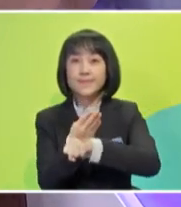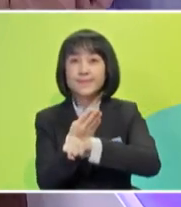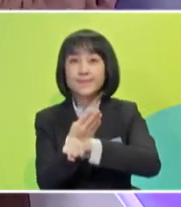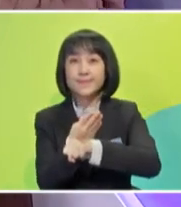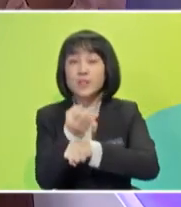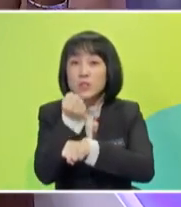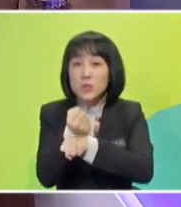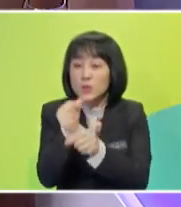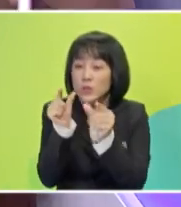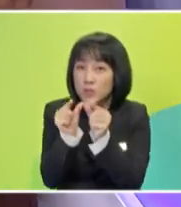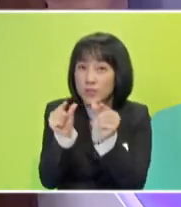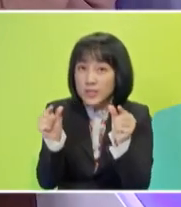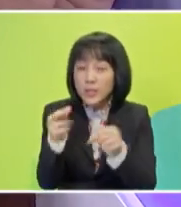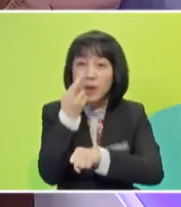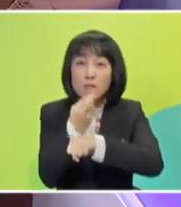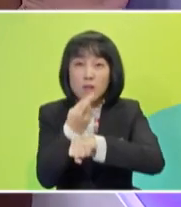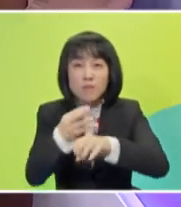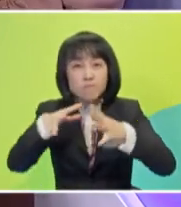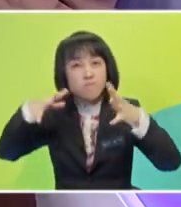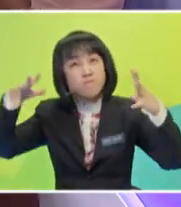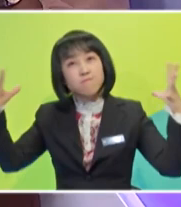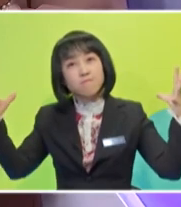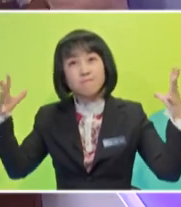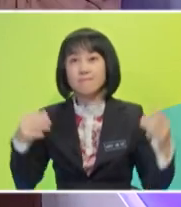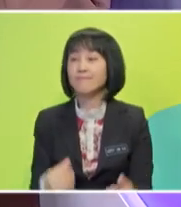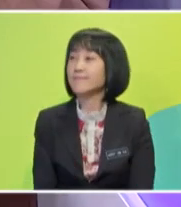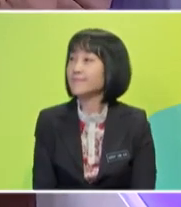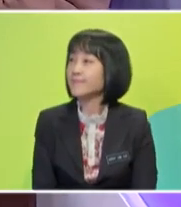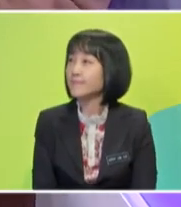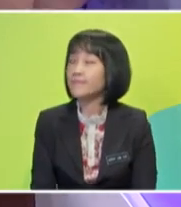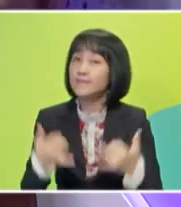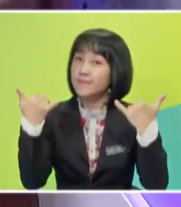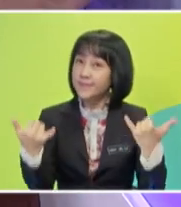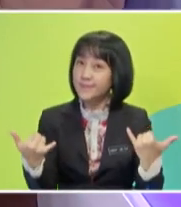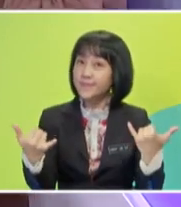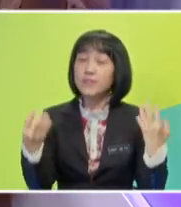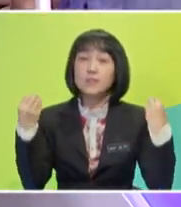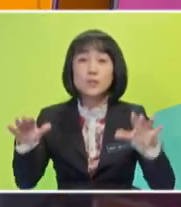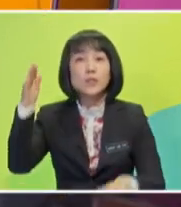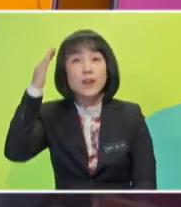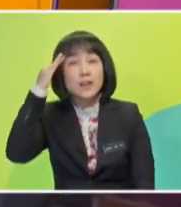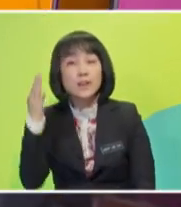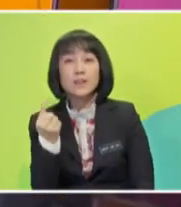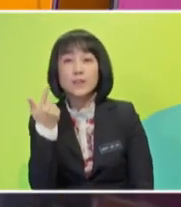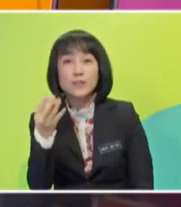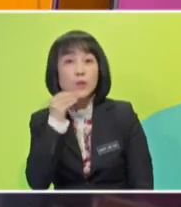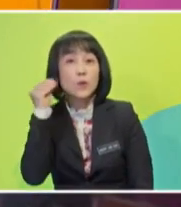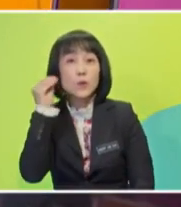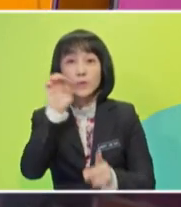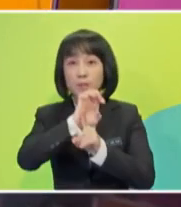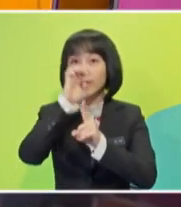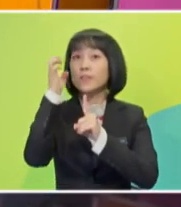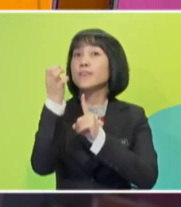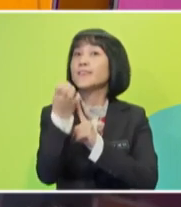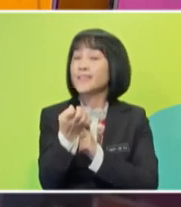small, but rocks are very, very big. Okay, so now that you already know a few habitats,